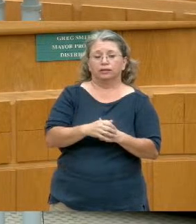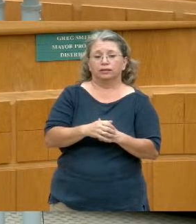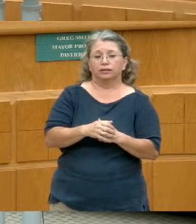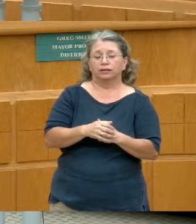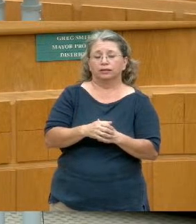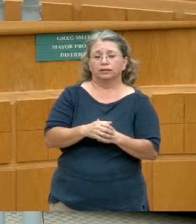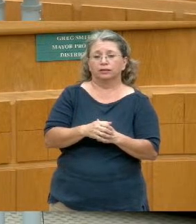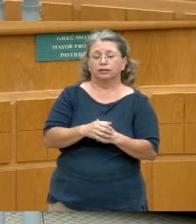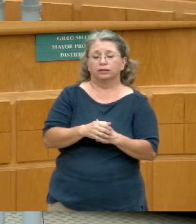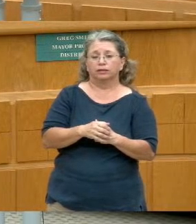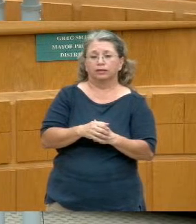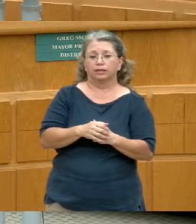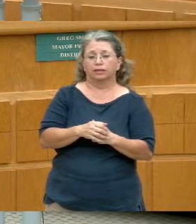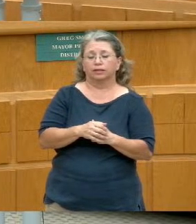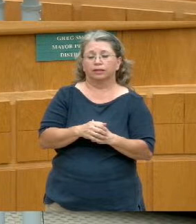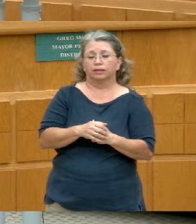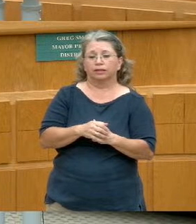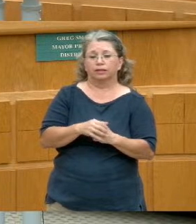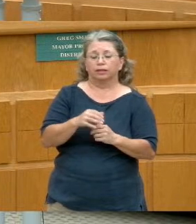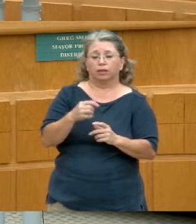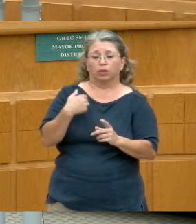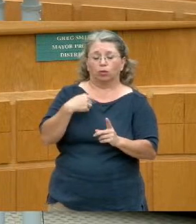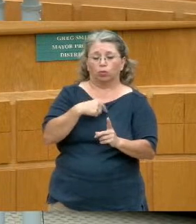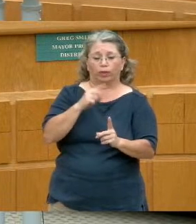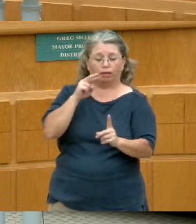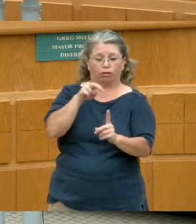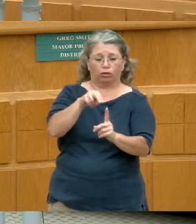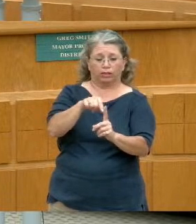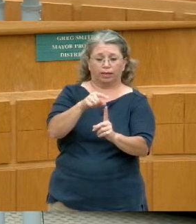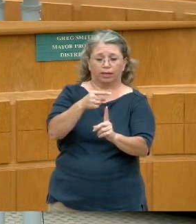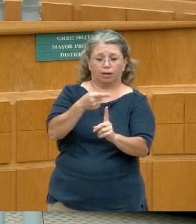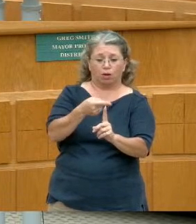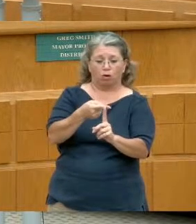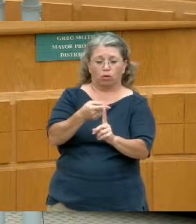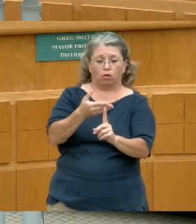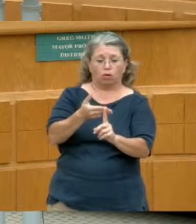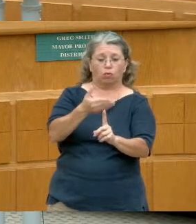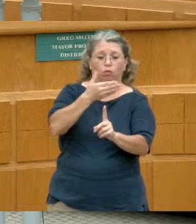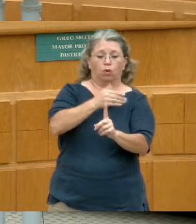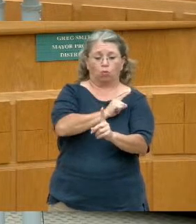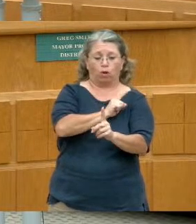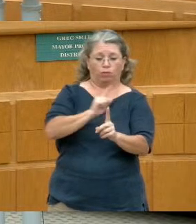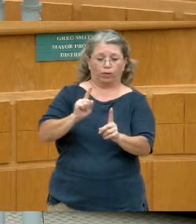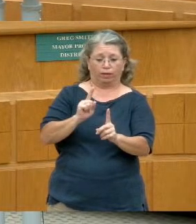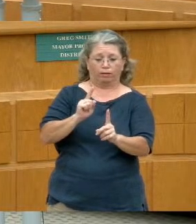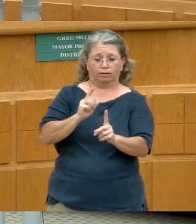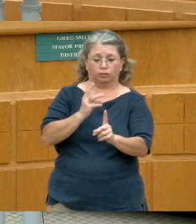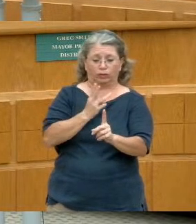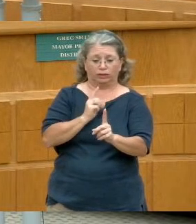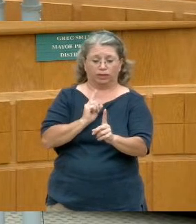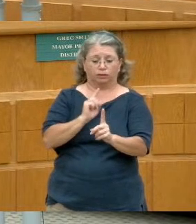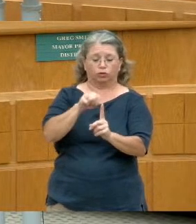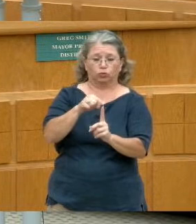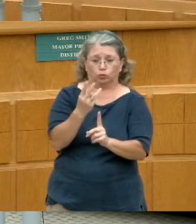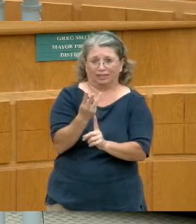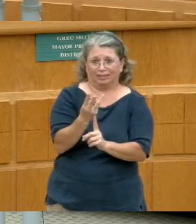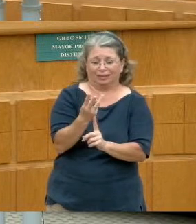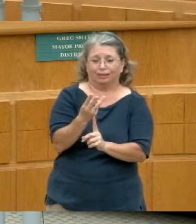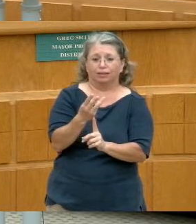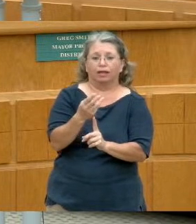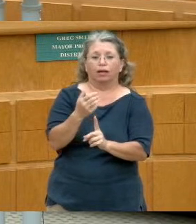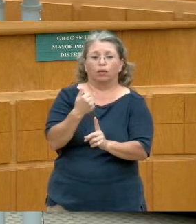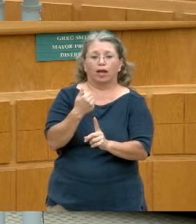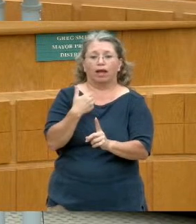the week of Wednesday, back 1 week, we had a total of 17 cases for that 7-day